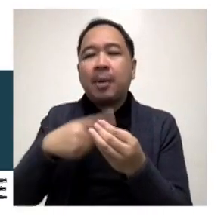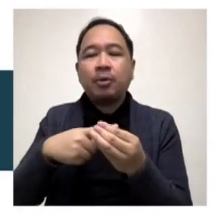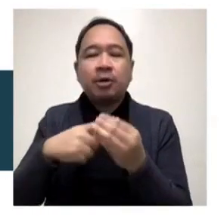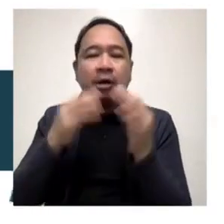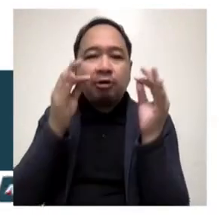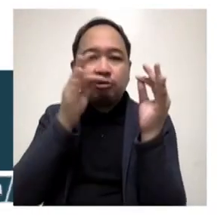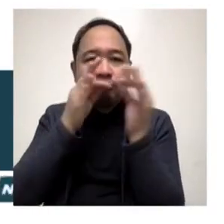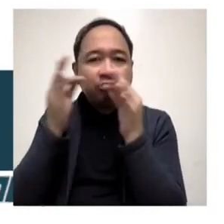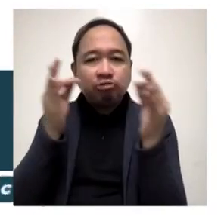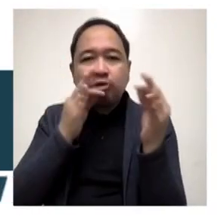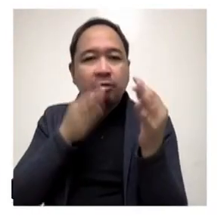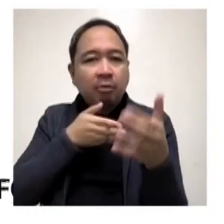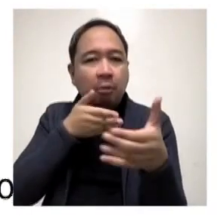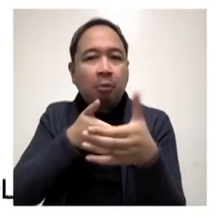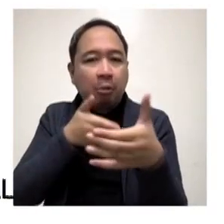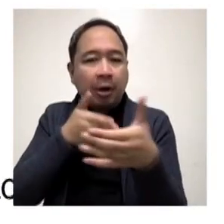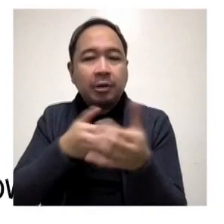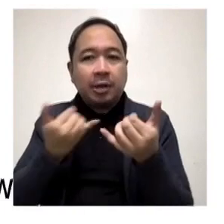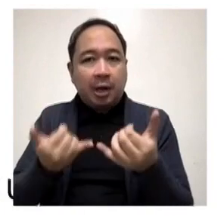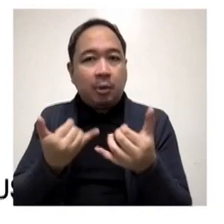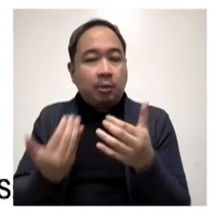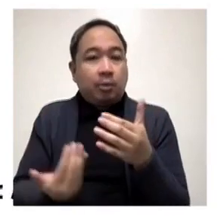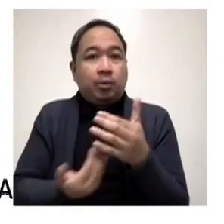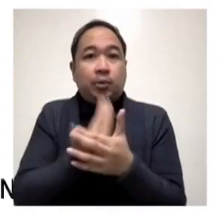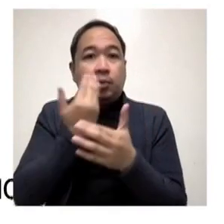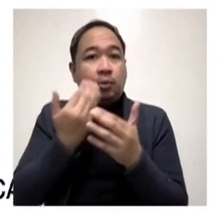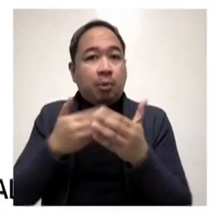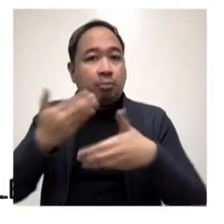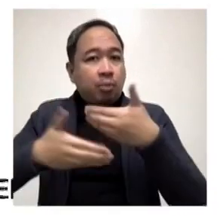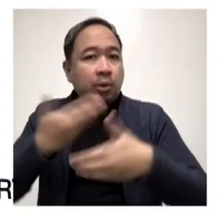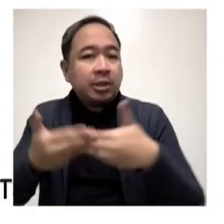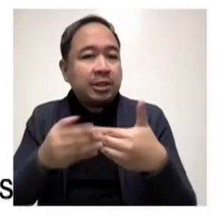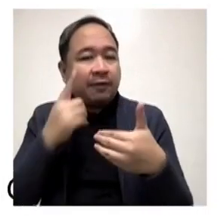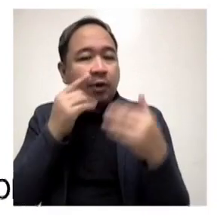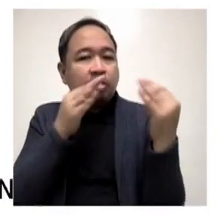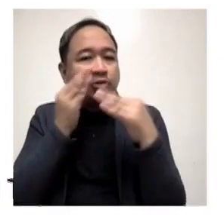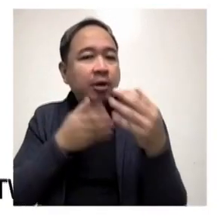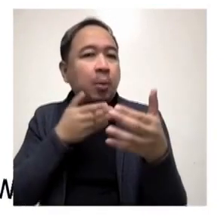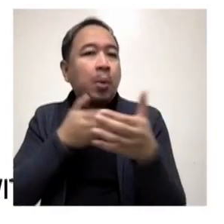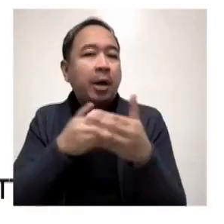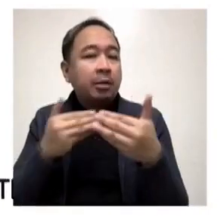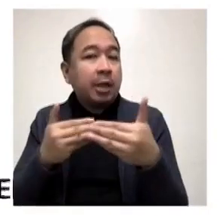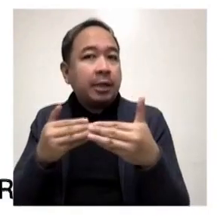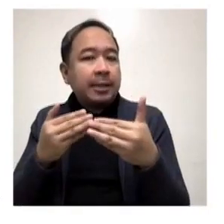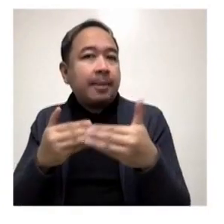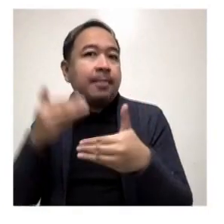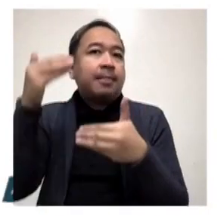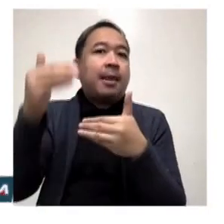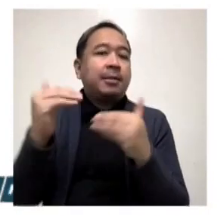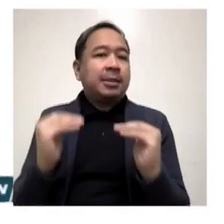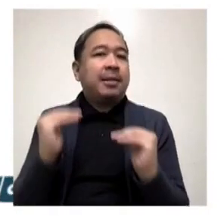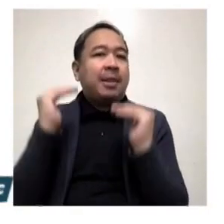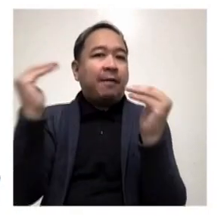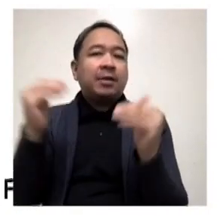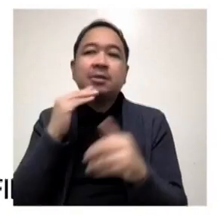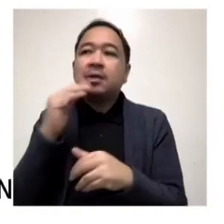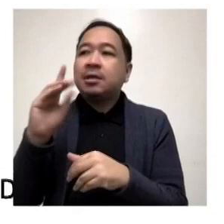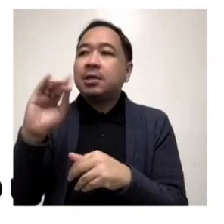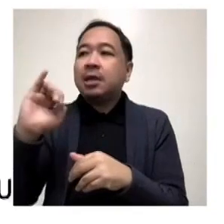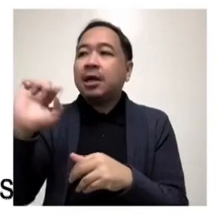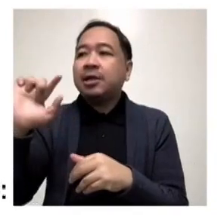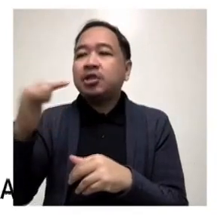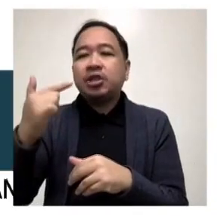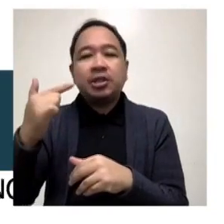new phase of the drug war was launched a couple of days back. A new phase, according to DILG Secretary Benhur